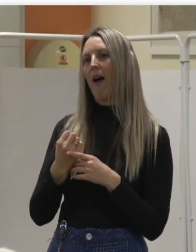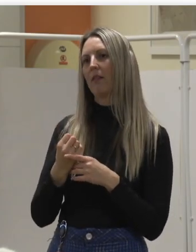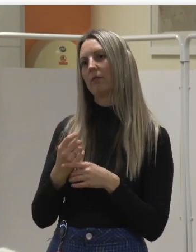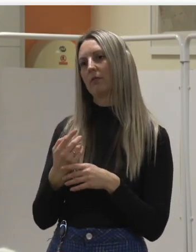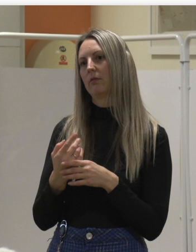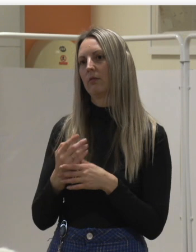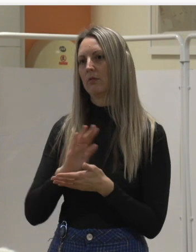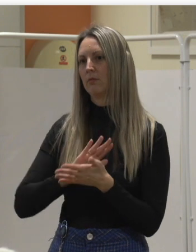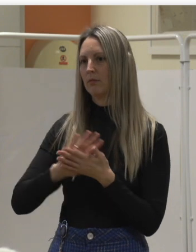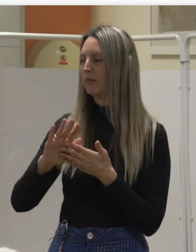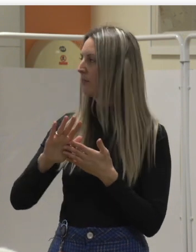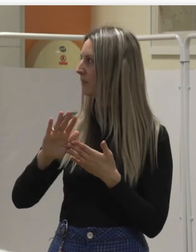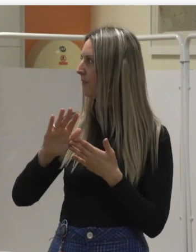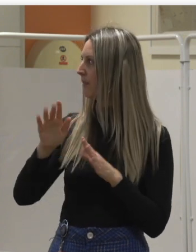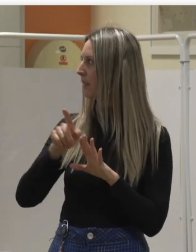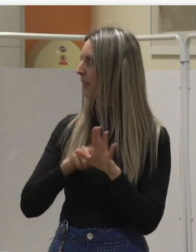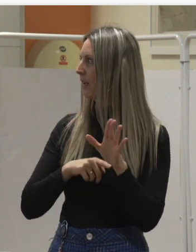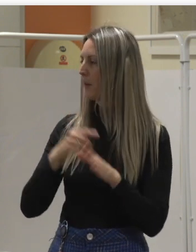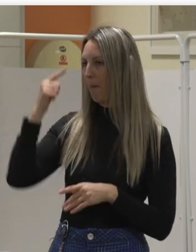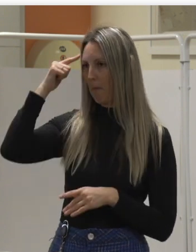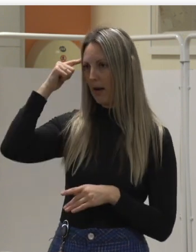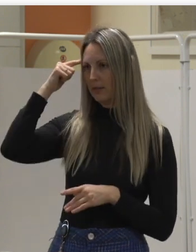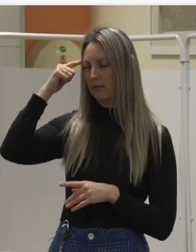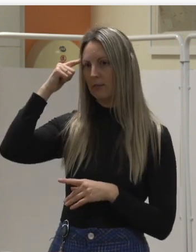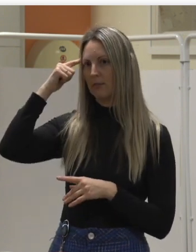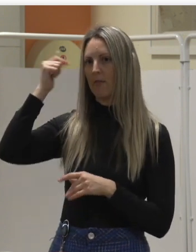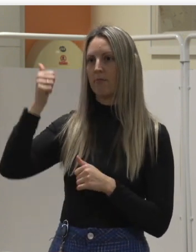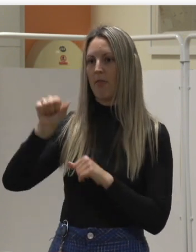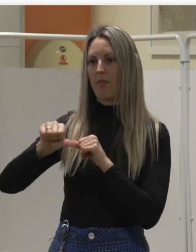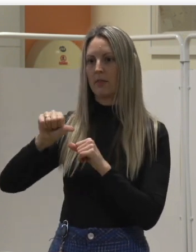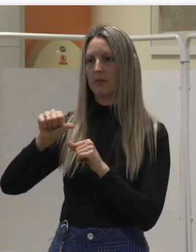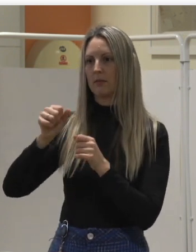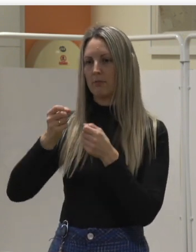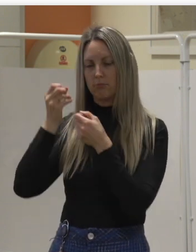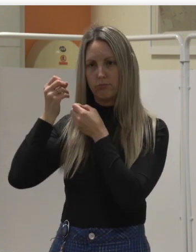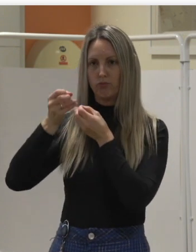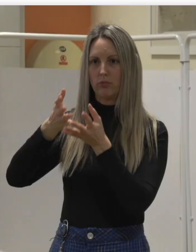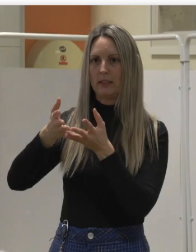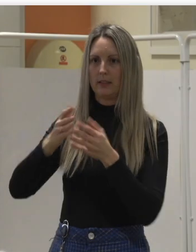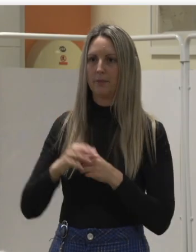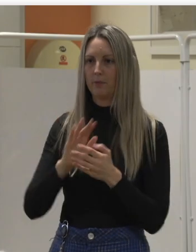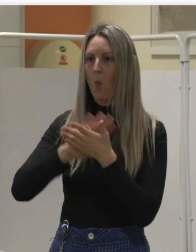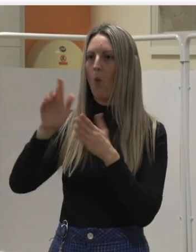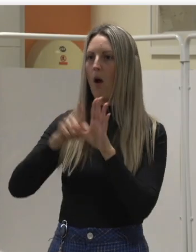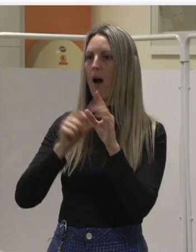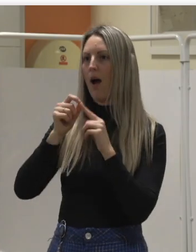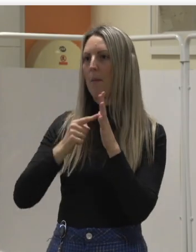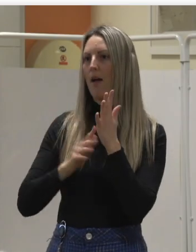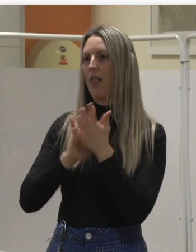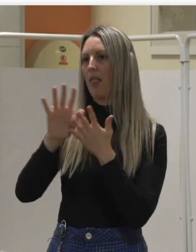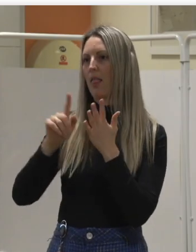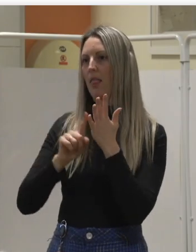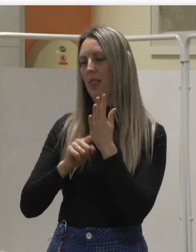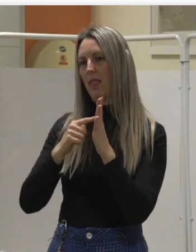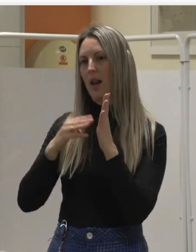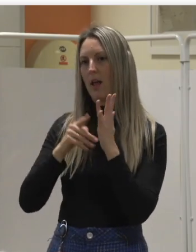your kidneys. So they're all 3 are linked. So when there is stress, hypothalamus releases some chemicals